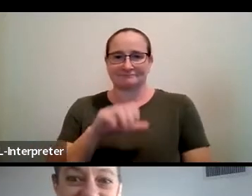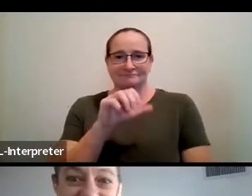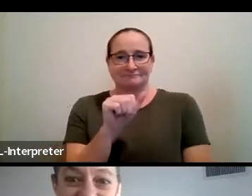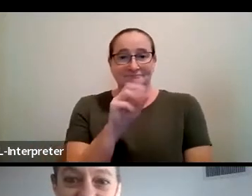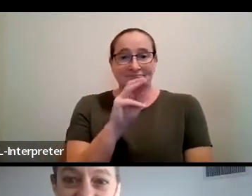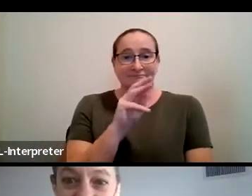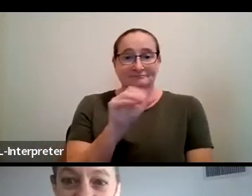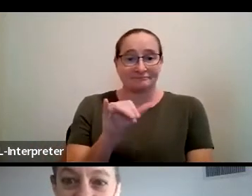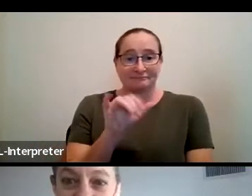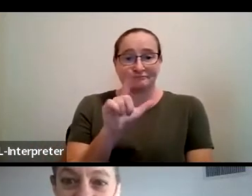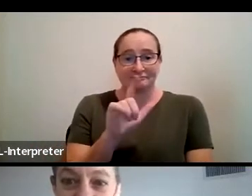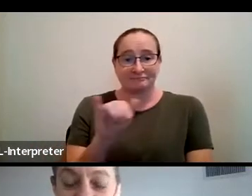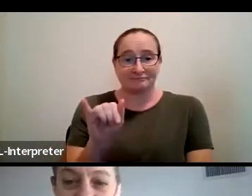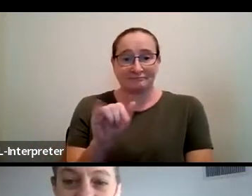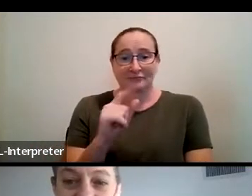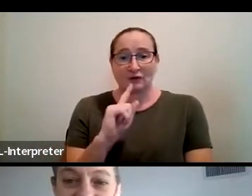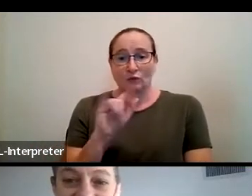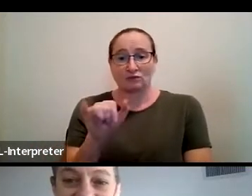Amy Lee or Jeff?